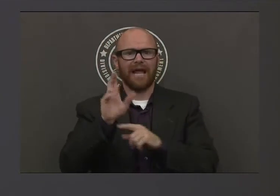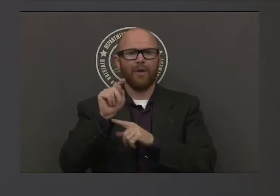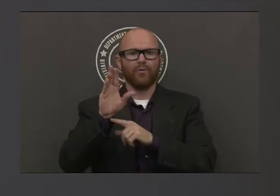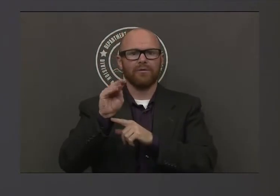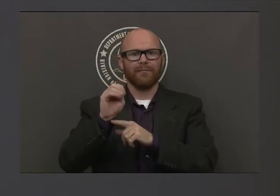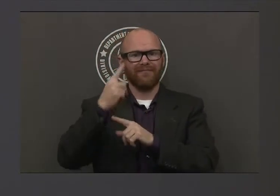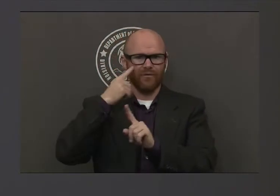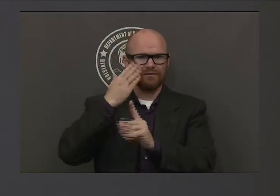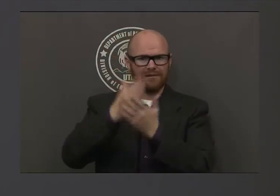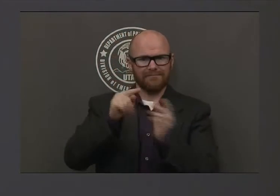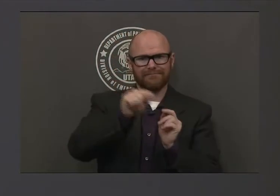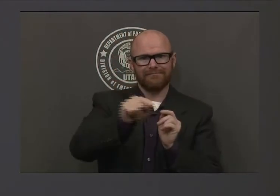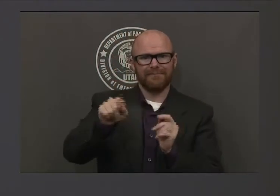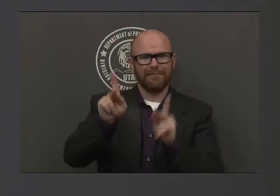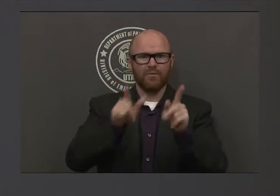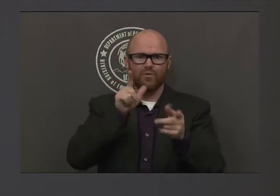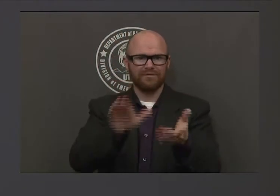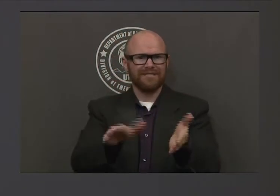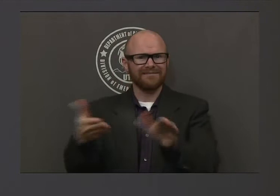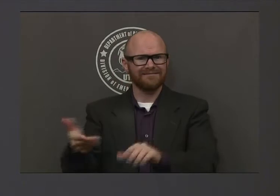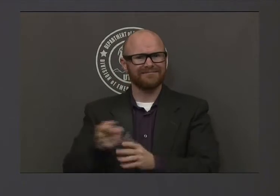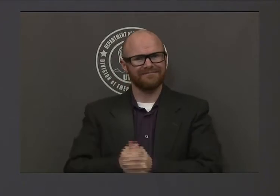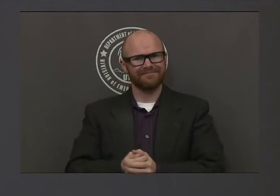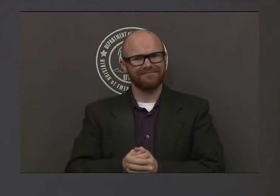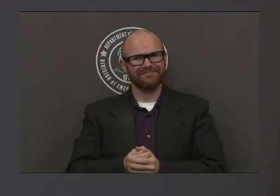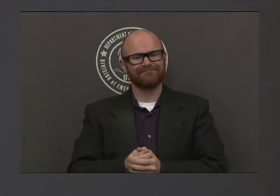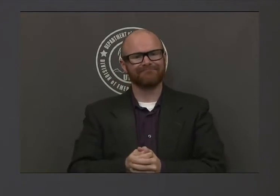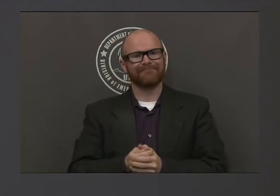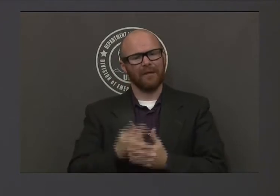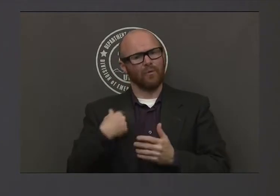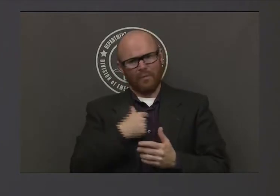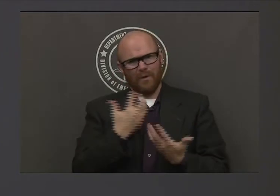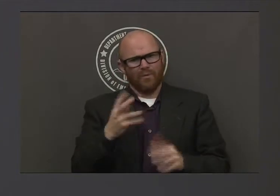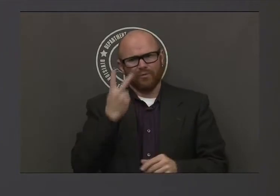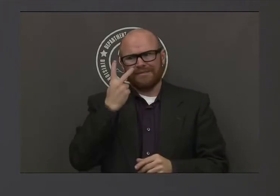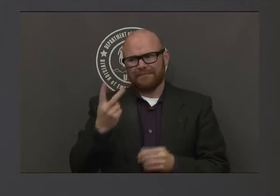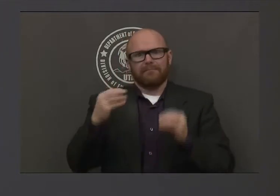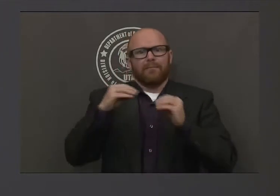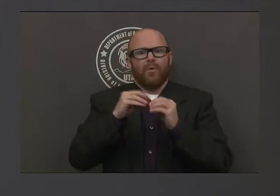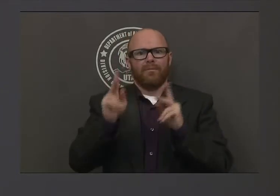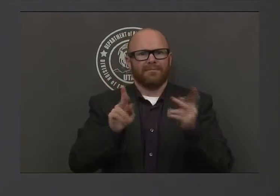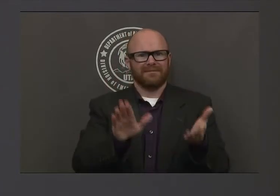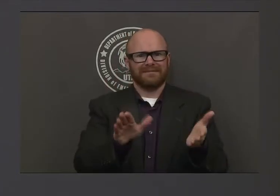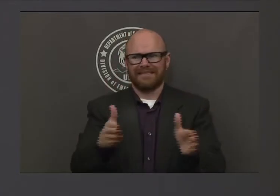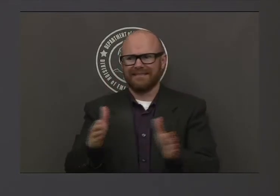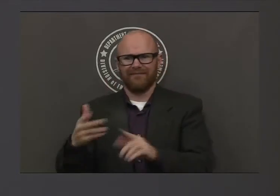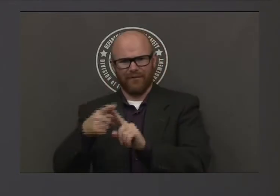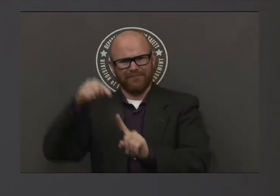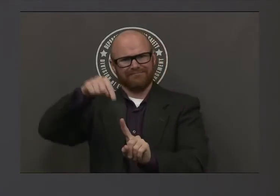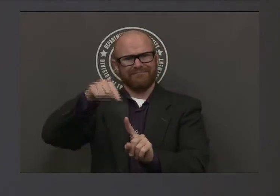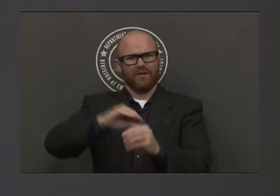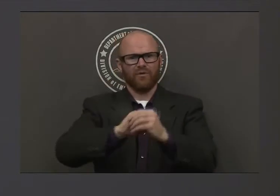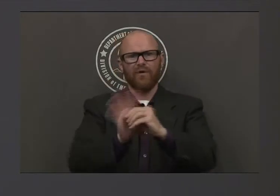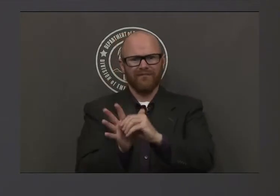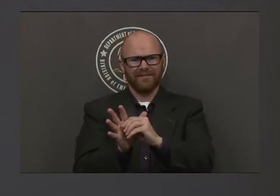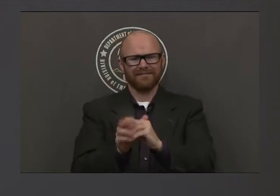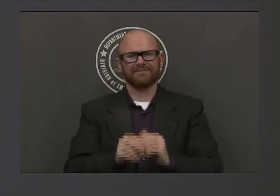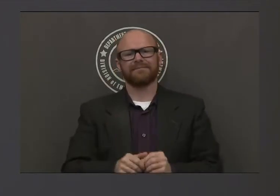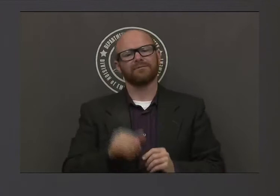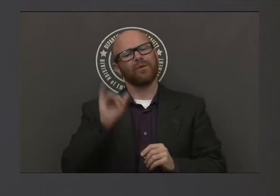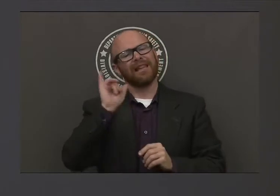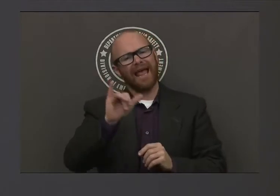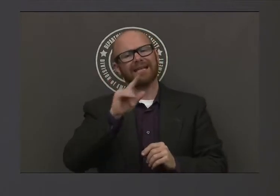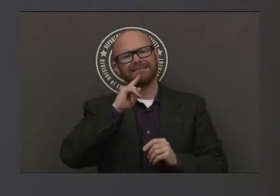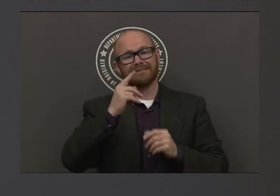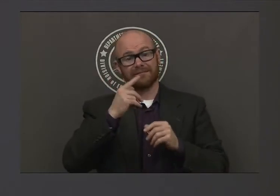the loss of life and the loss of health that comes from this pandemic. So again, that's the preventable